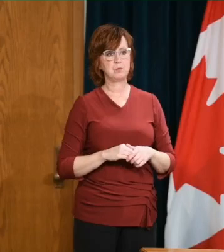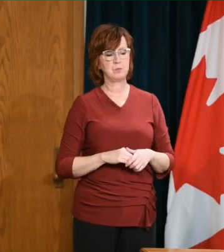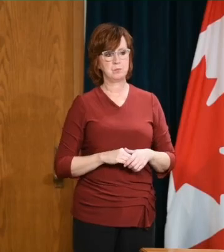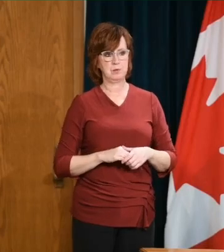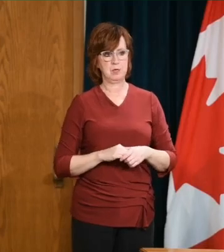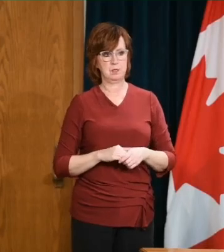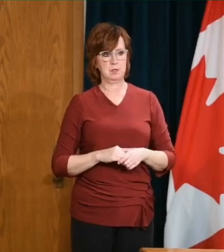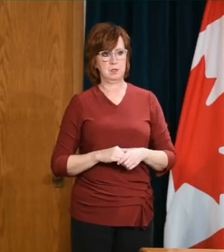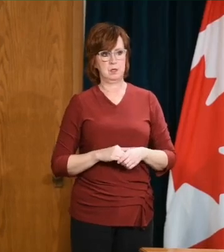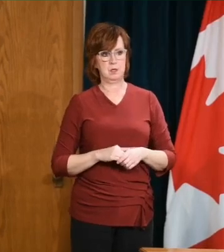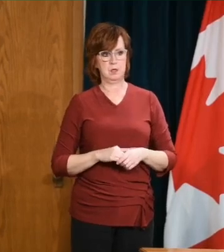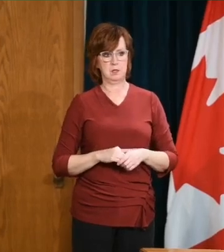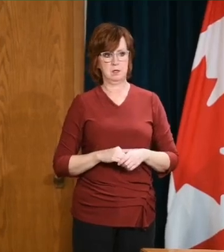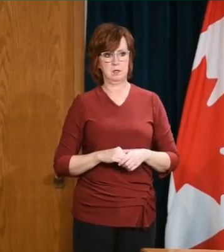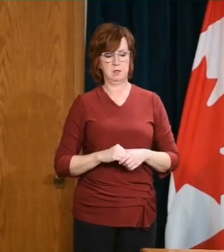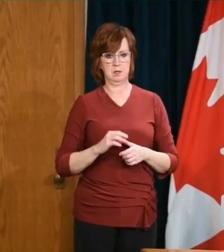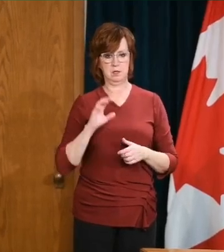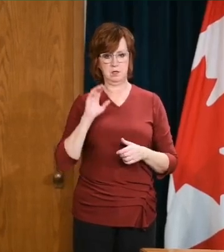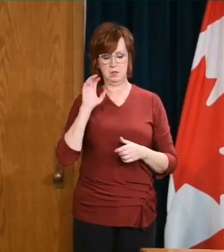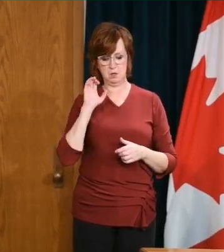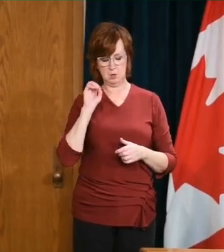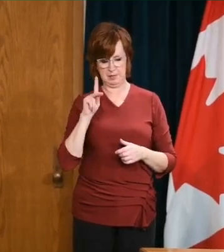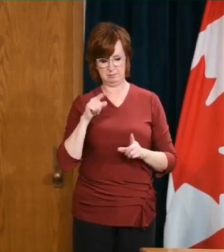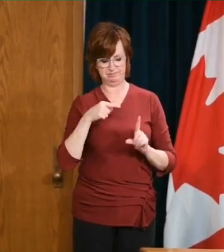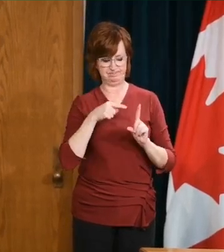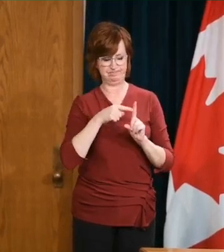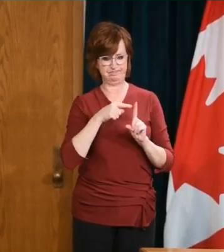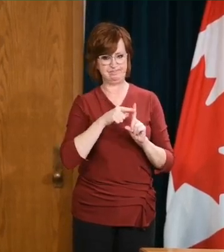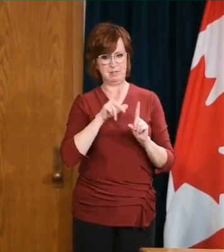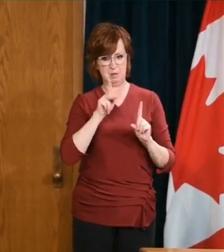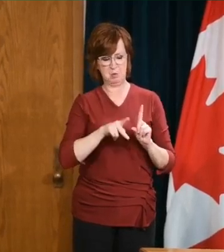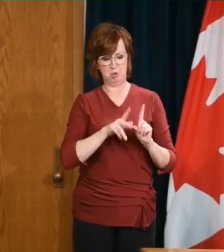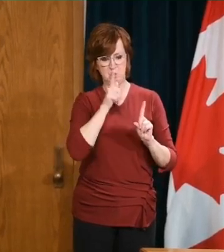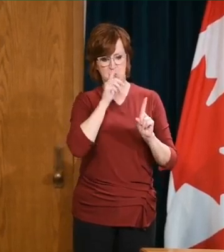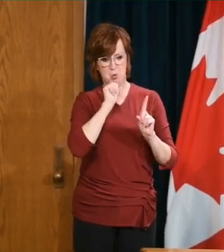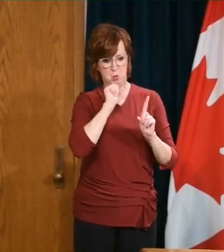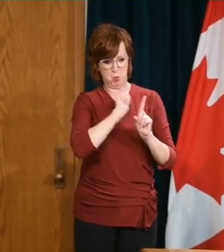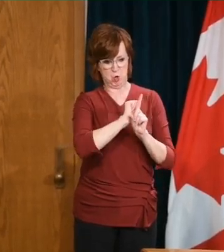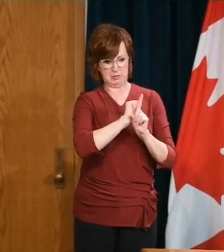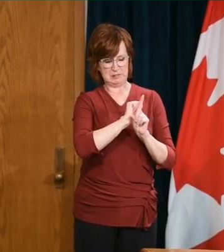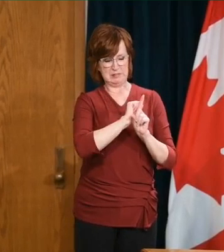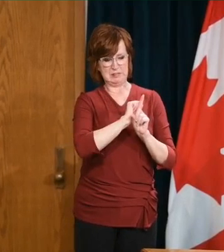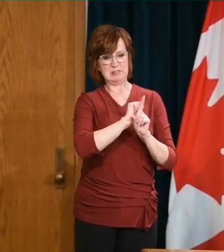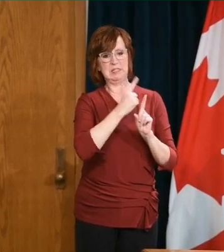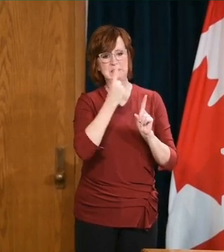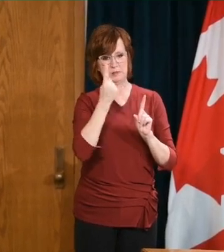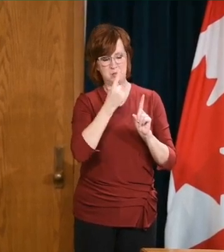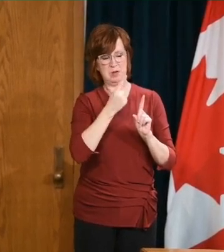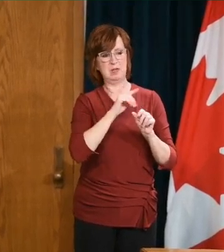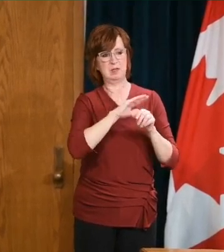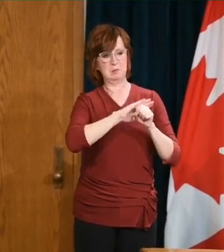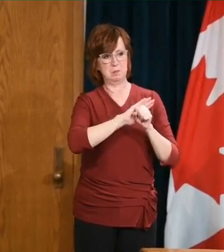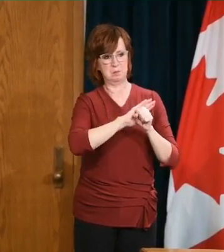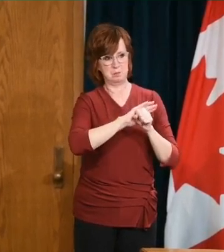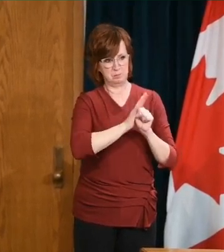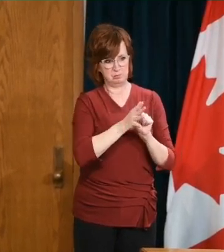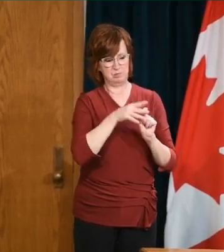now have this case where there was the employee who was tested positive. I noted that